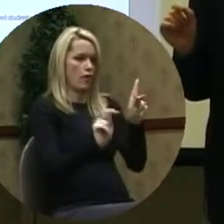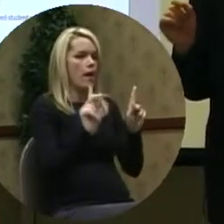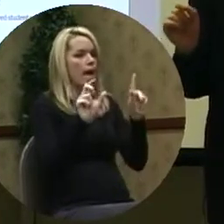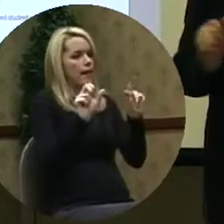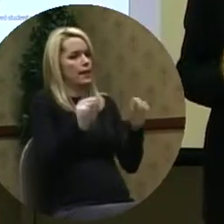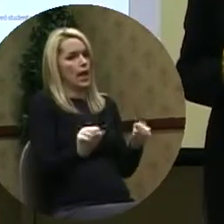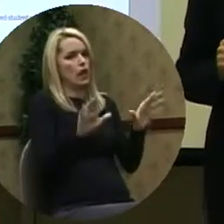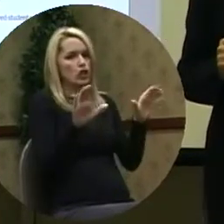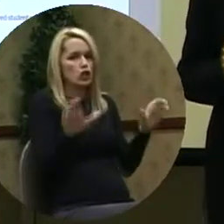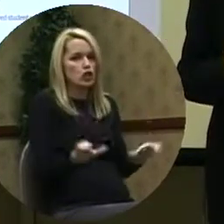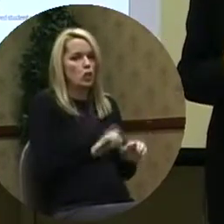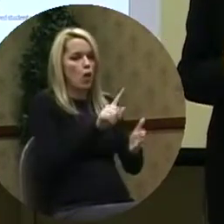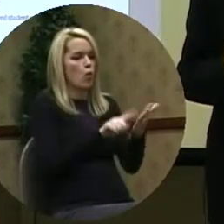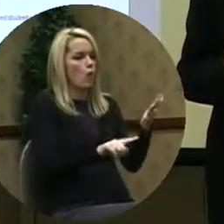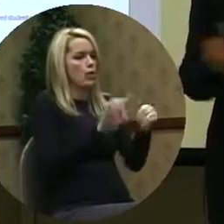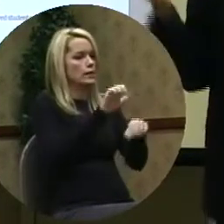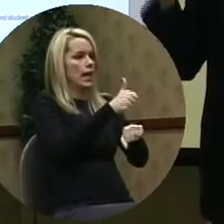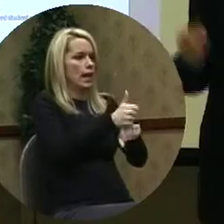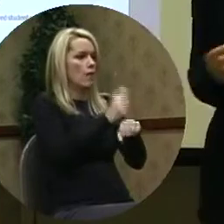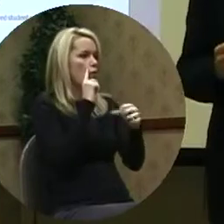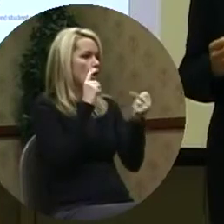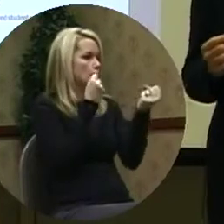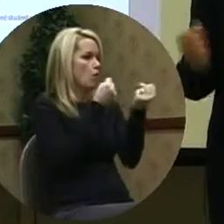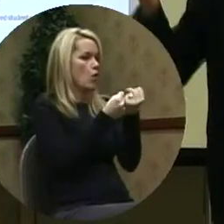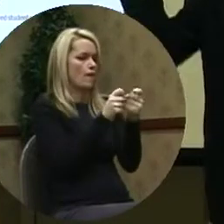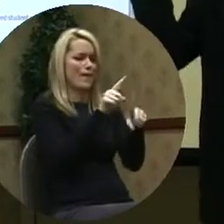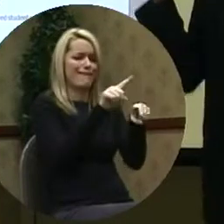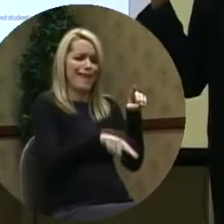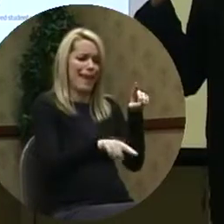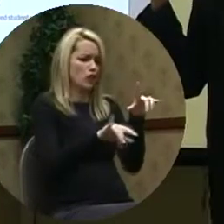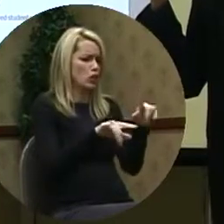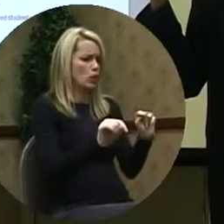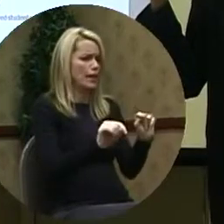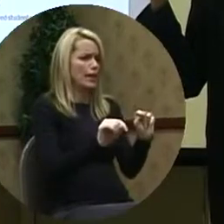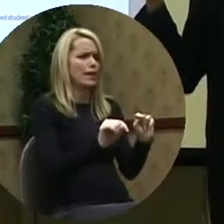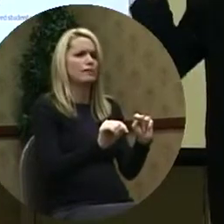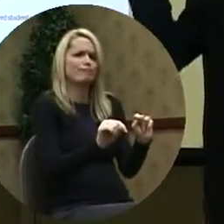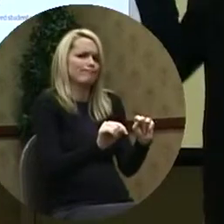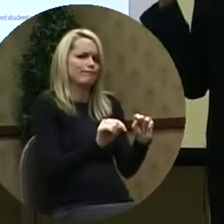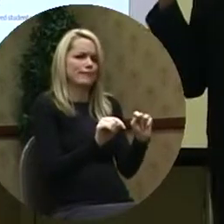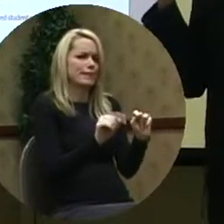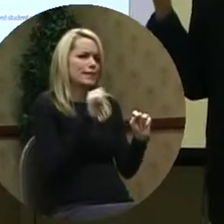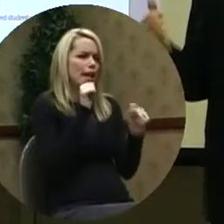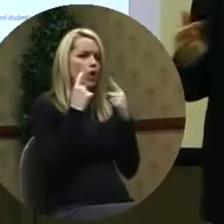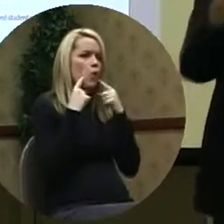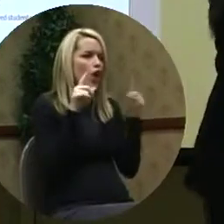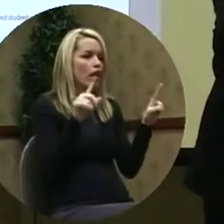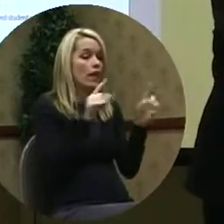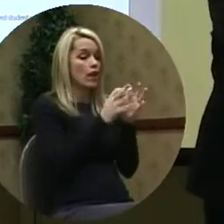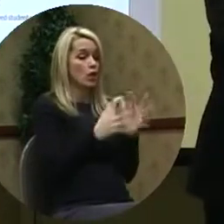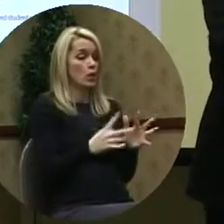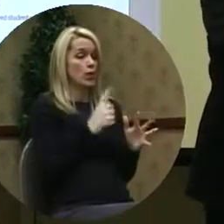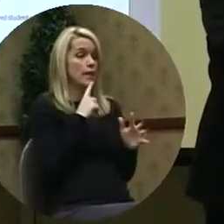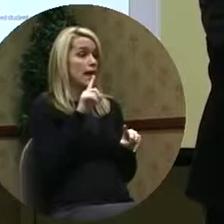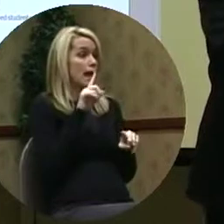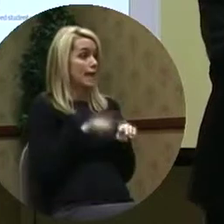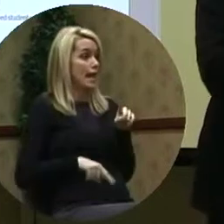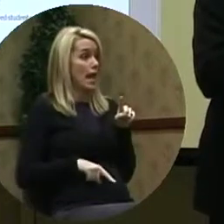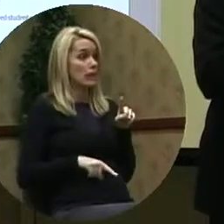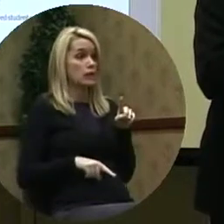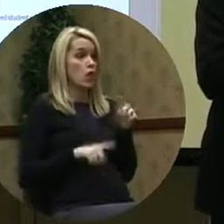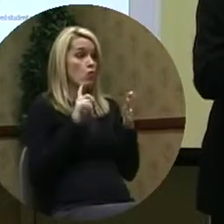actually do the things that we're building into the support plan, because if they can't, it's irrelevant. And if an interpreter says, I can't do that and meet the requirements